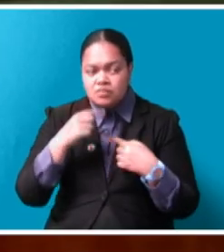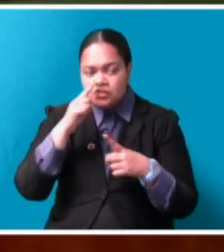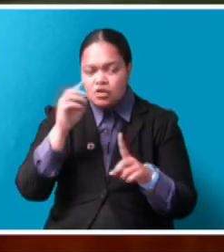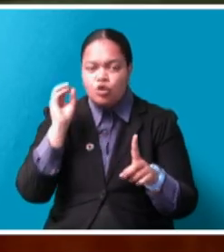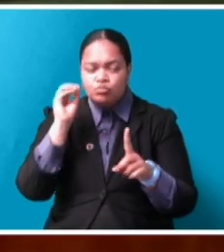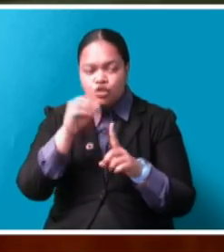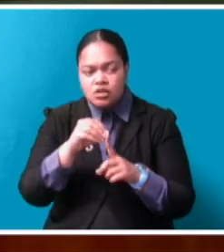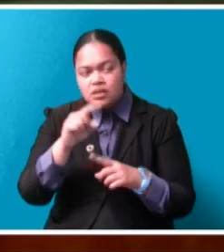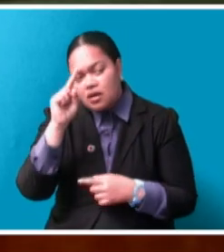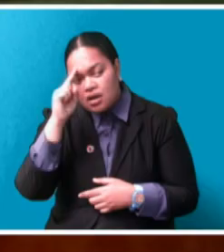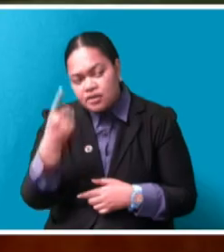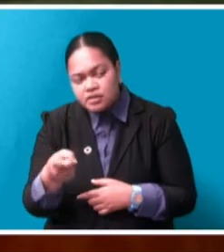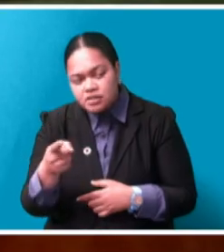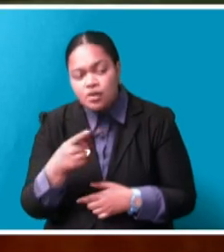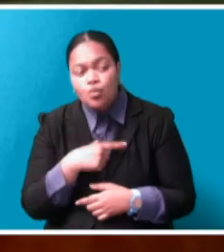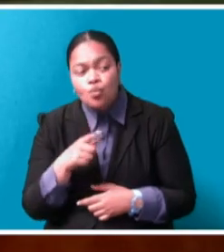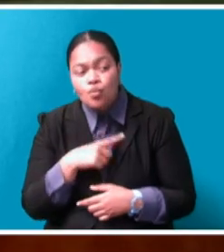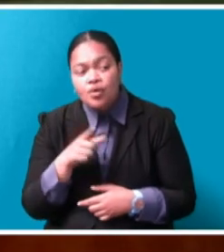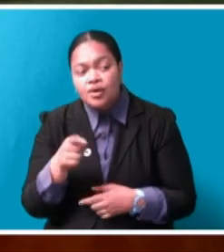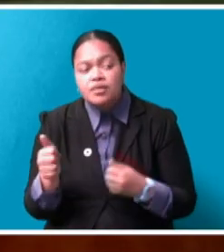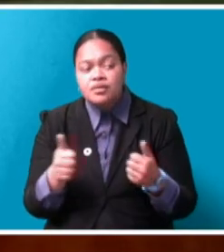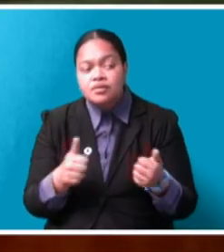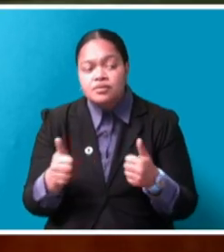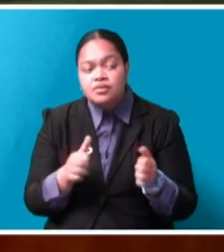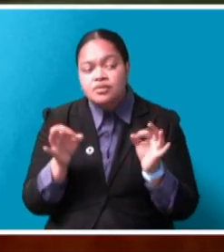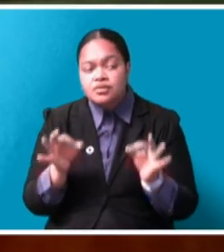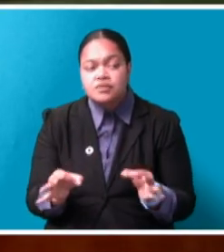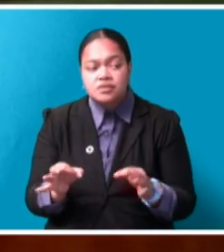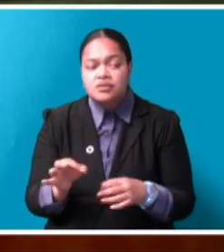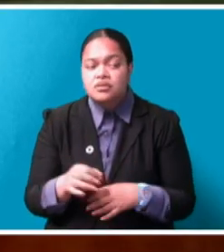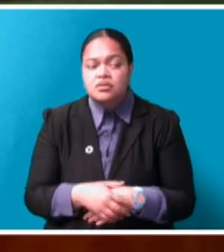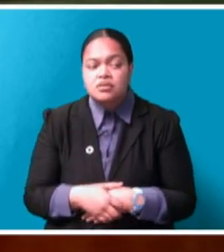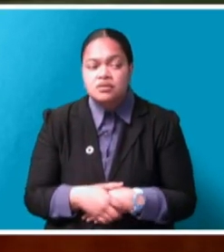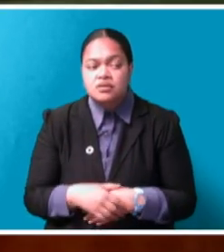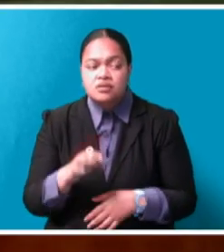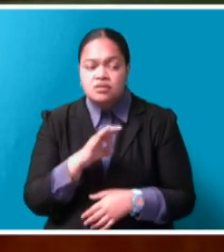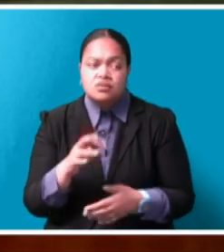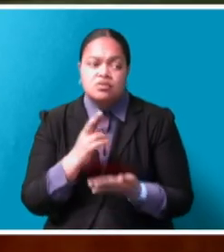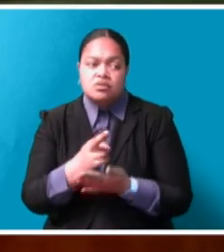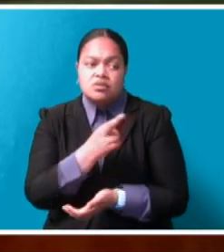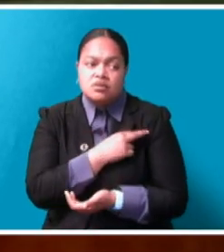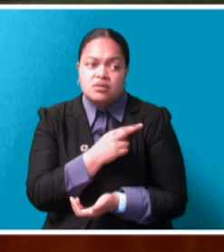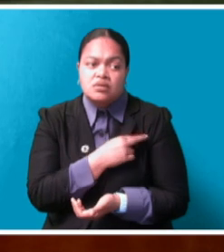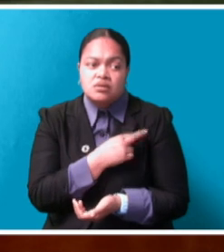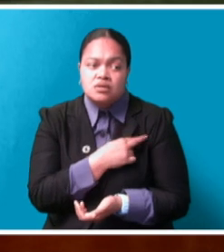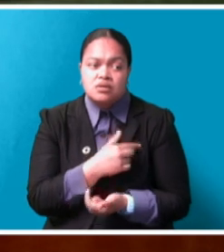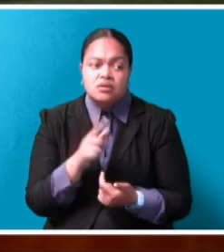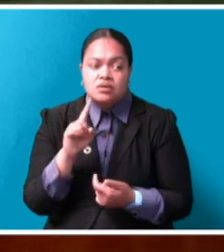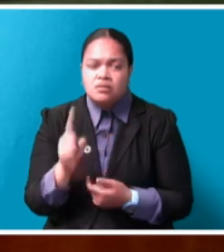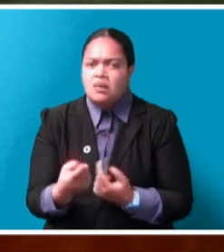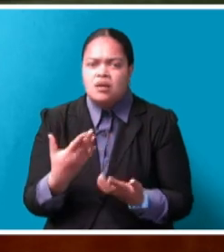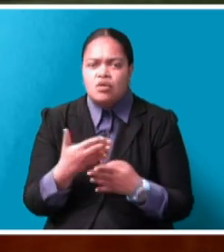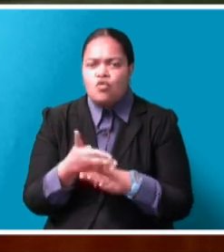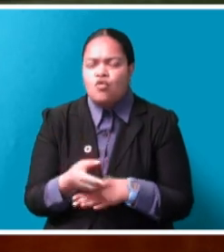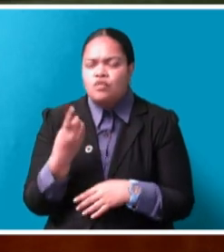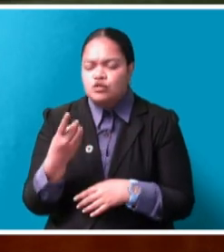to understand why this administrative decision is not just fiscally responsible, but long overdue for the people of